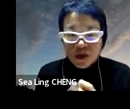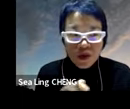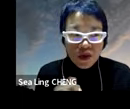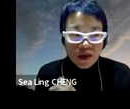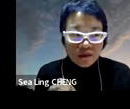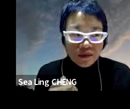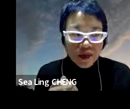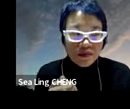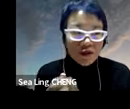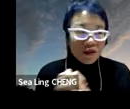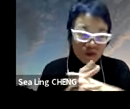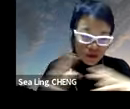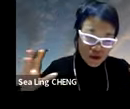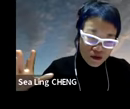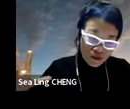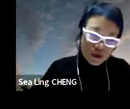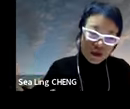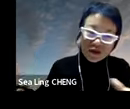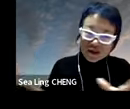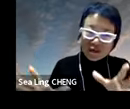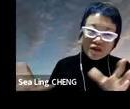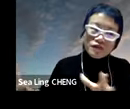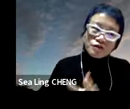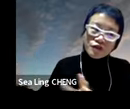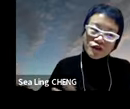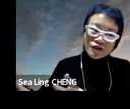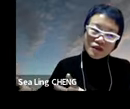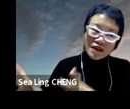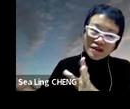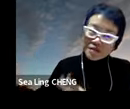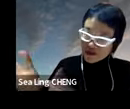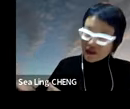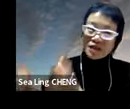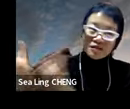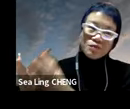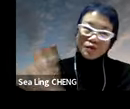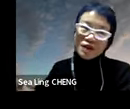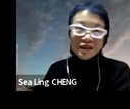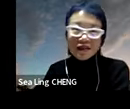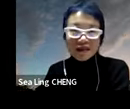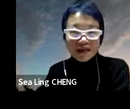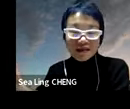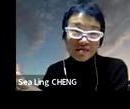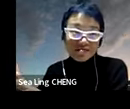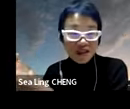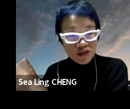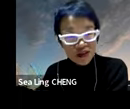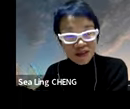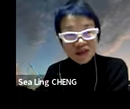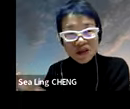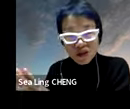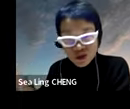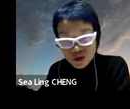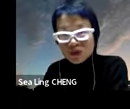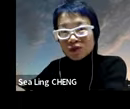so I'm trying to sort of push the body of literature that has been developing around mobility and